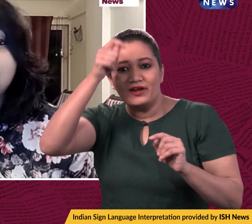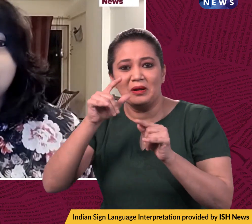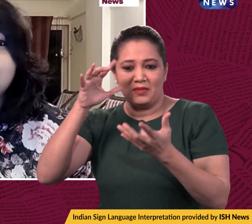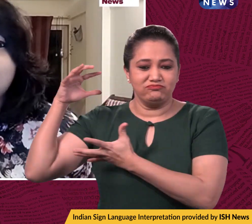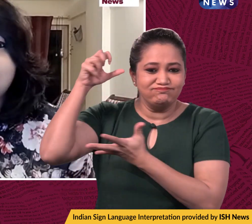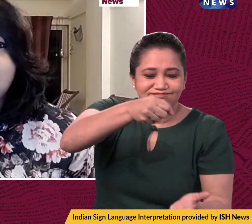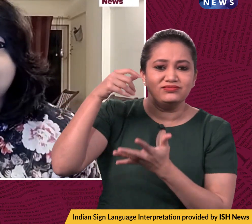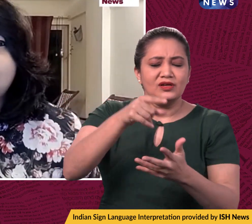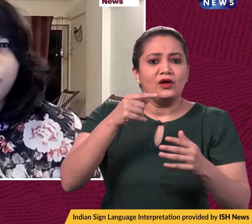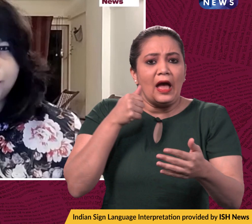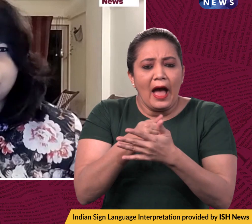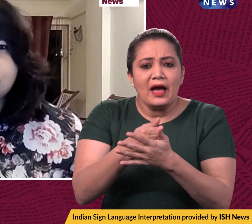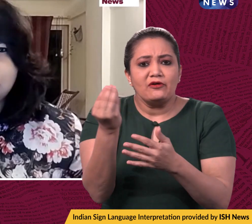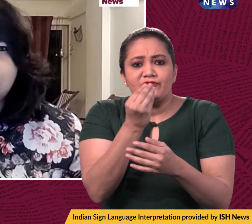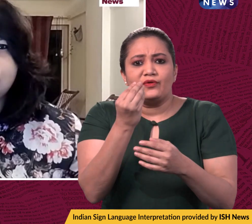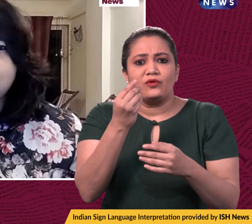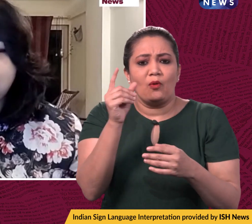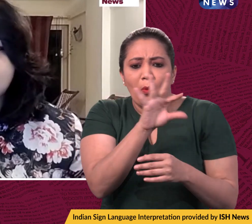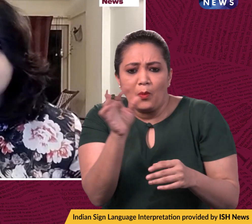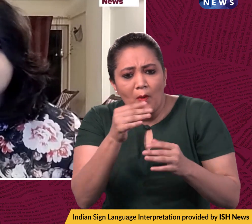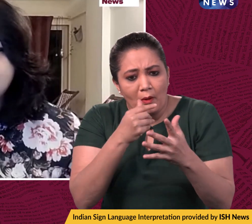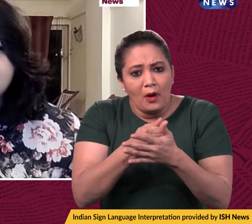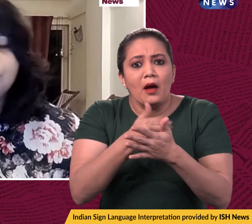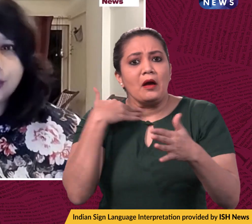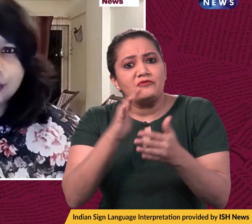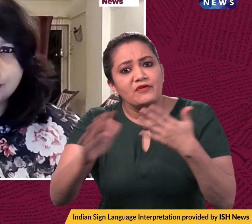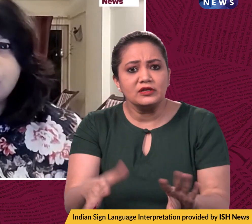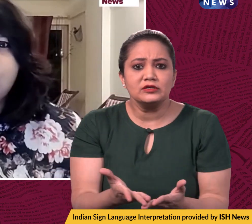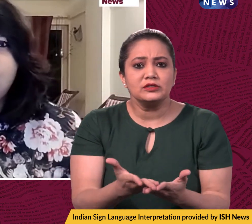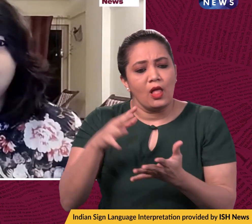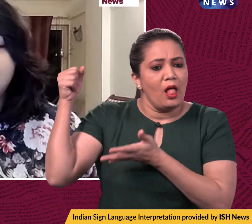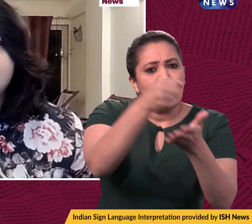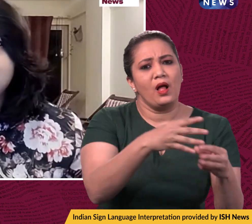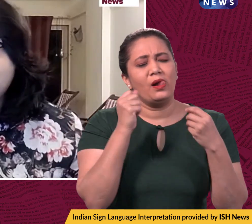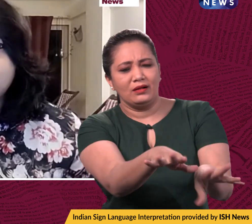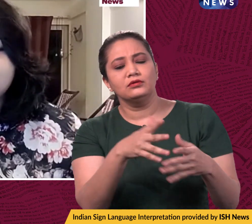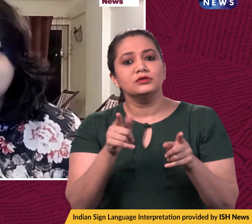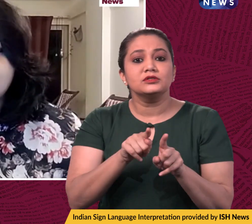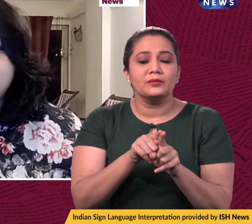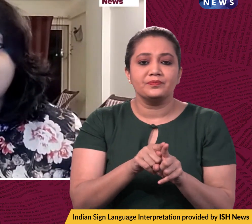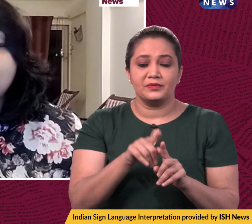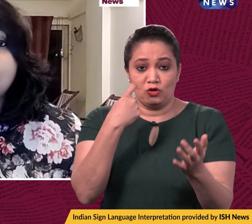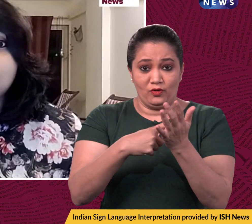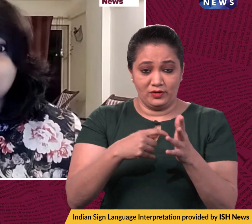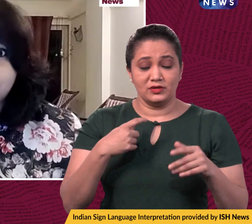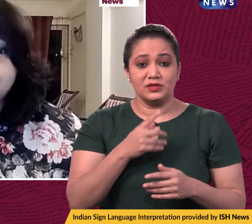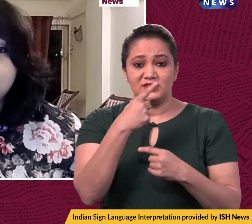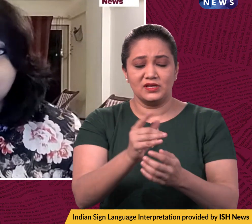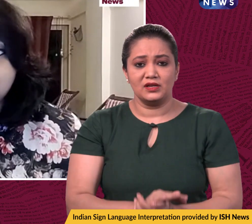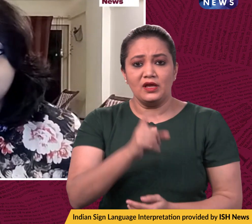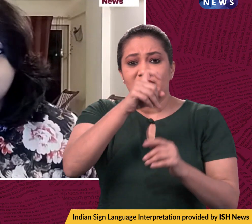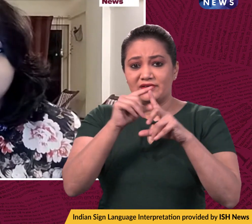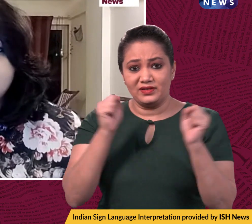had a remaining shelf life of just a matter of weeks. And according to Reuters, a report that said on 7th